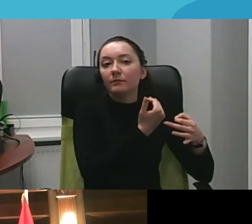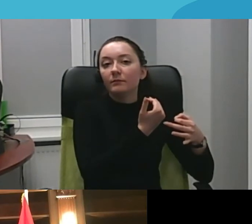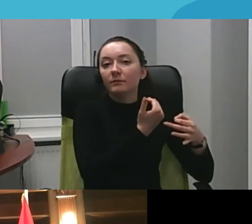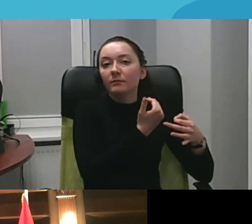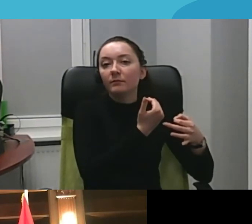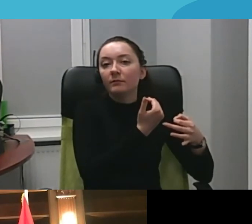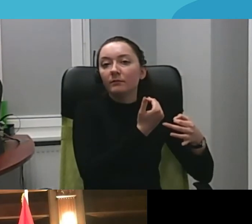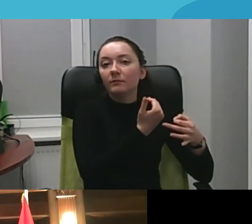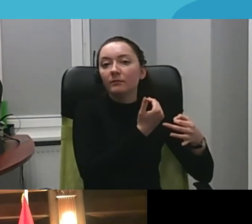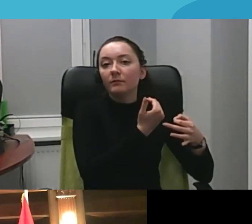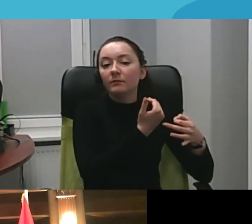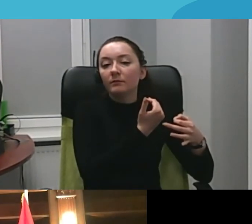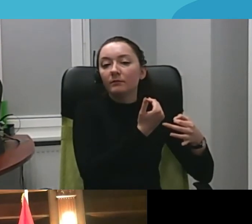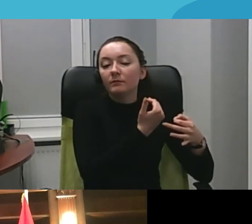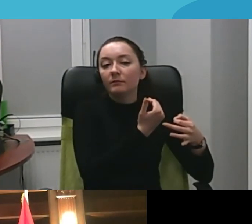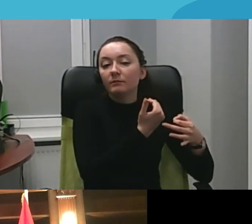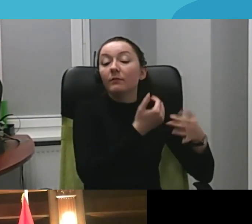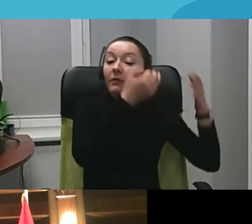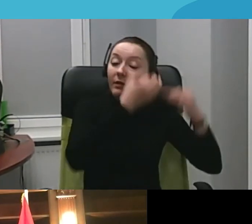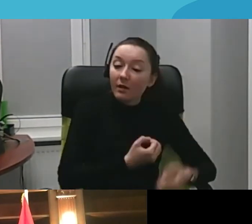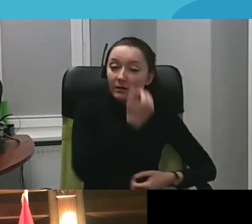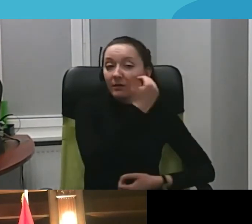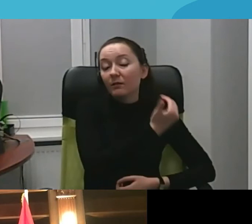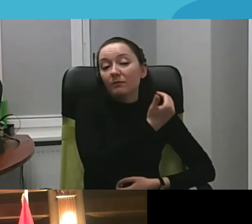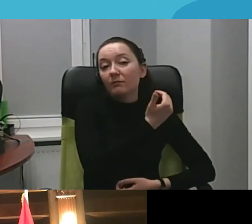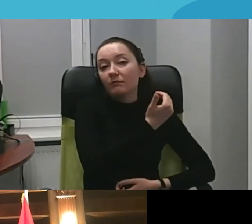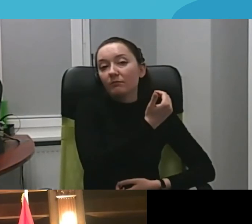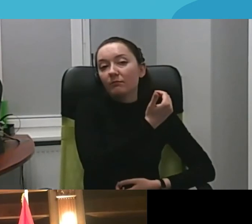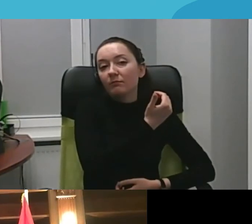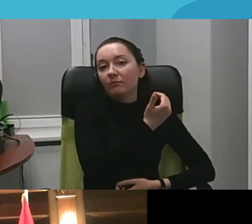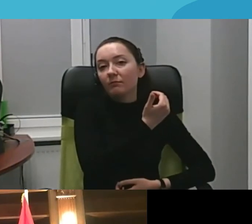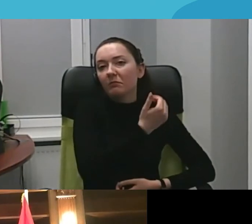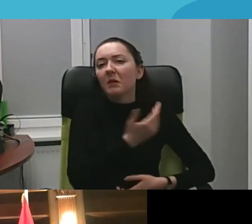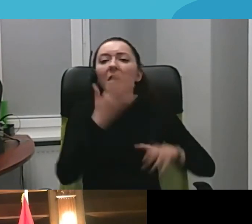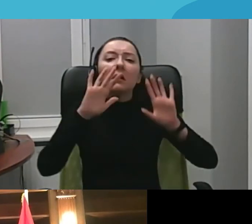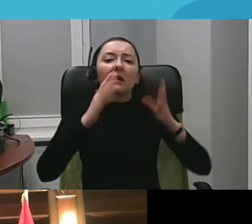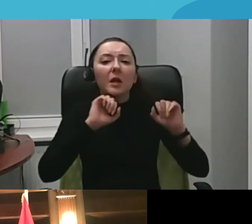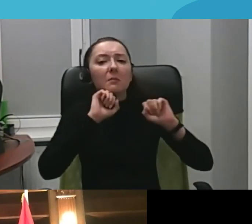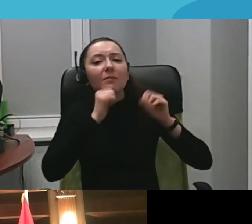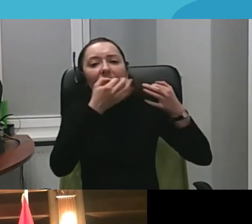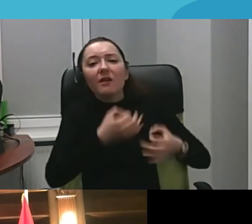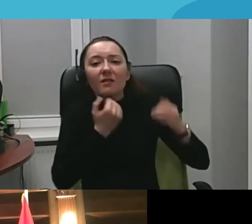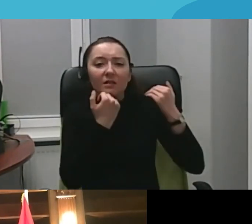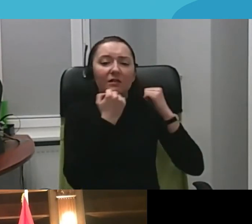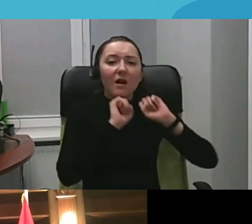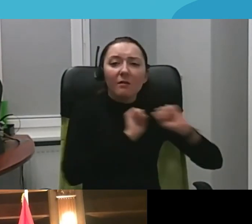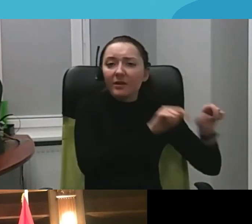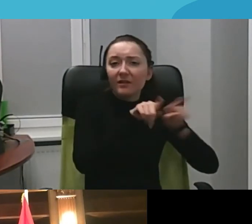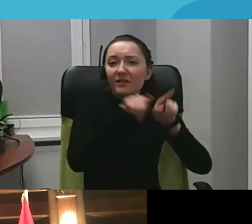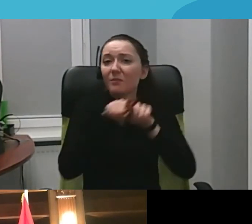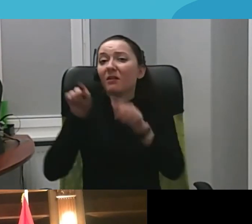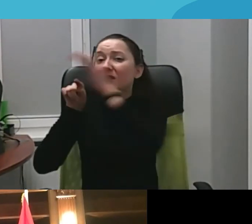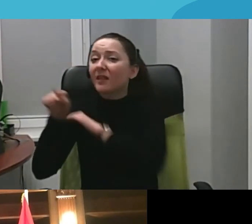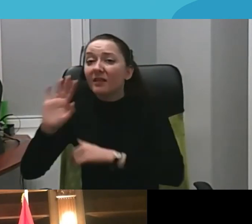the non-intervention principle, which is how to make sure that while protecting human rights, we